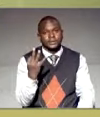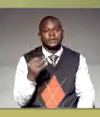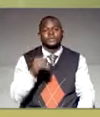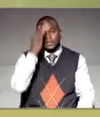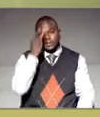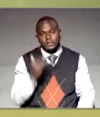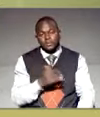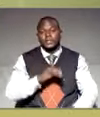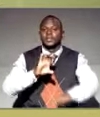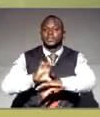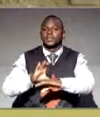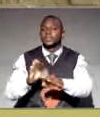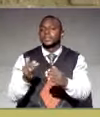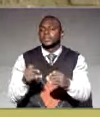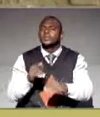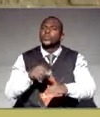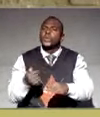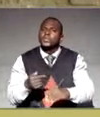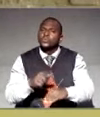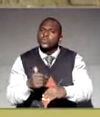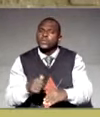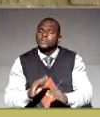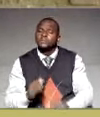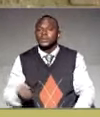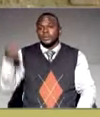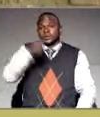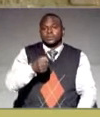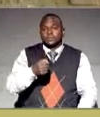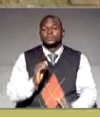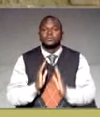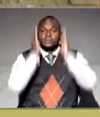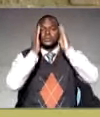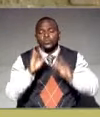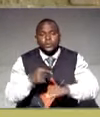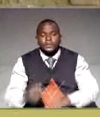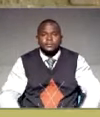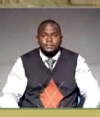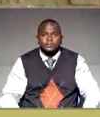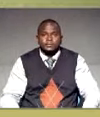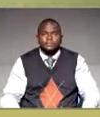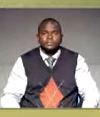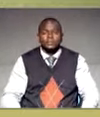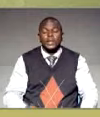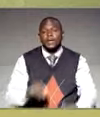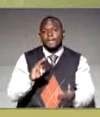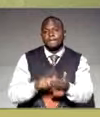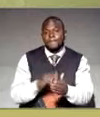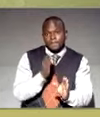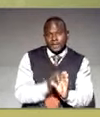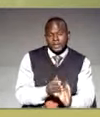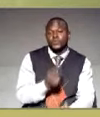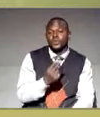Diocese. Okay. So when is this event? When is the consecration? The consecration will take place on May the